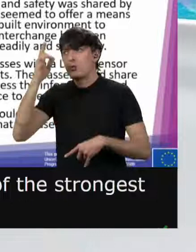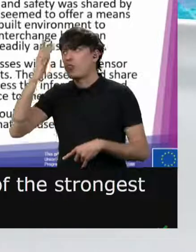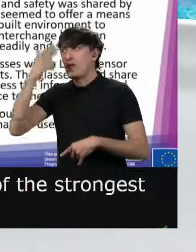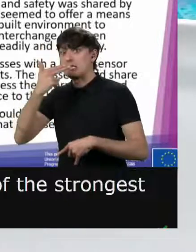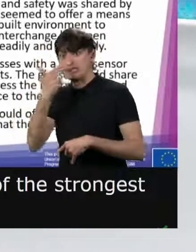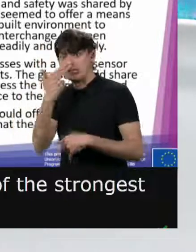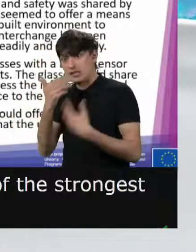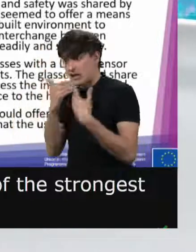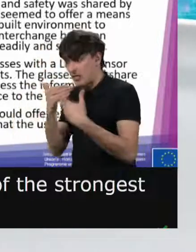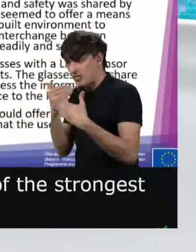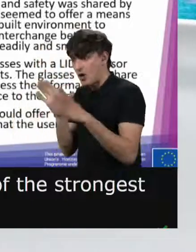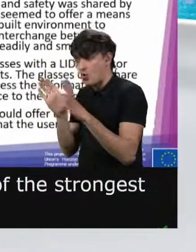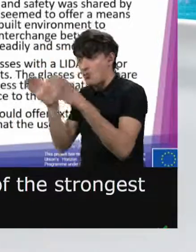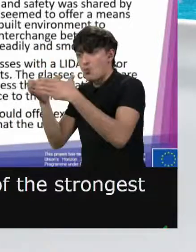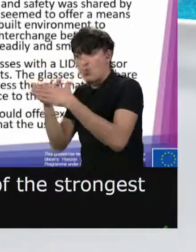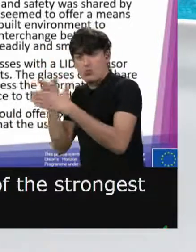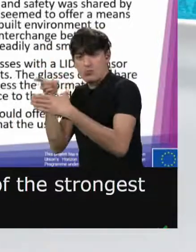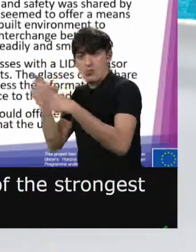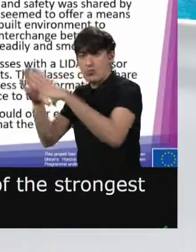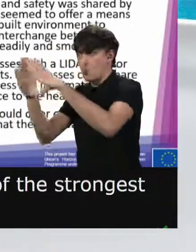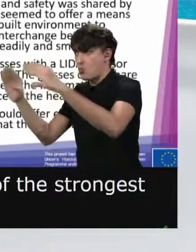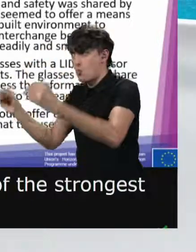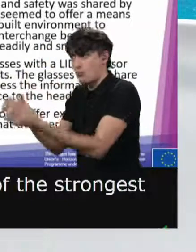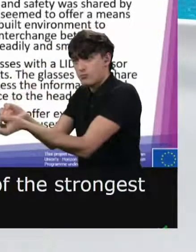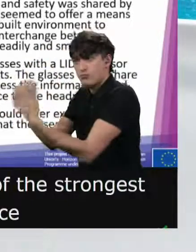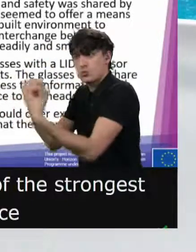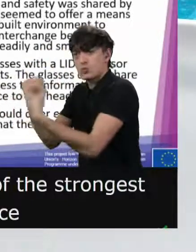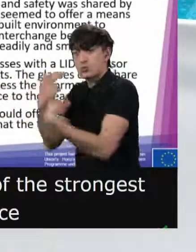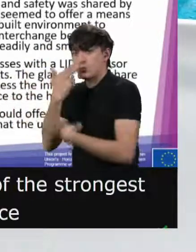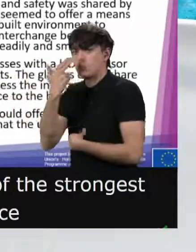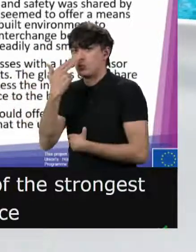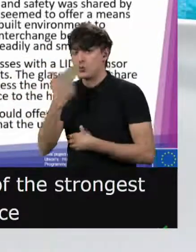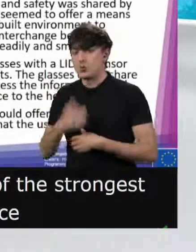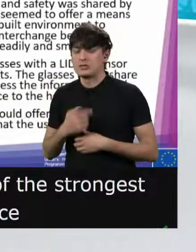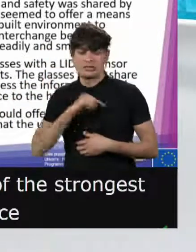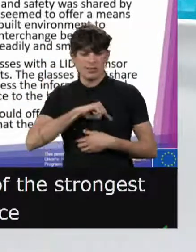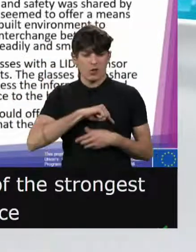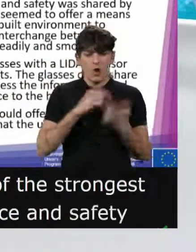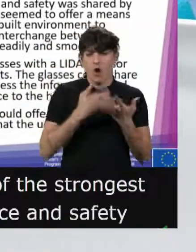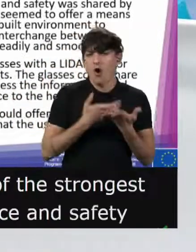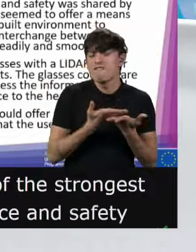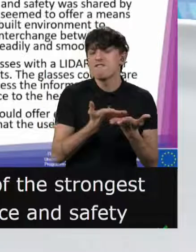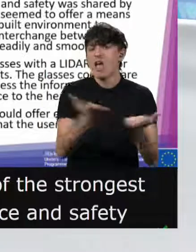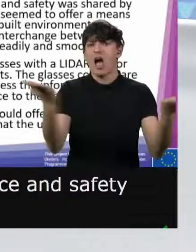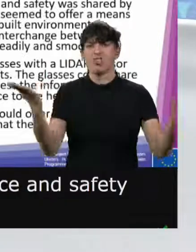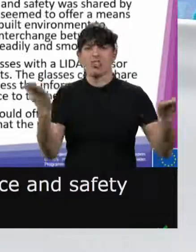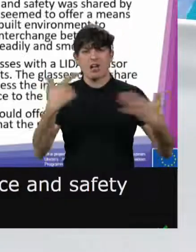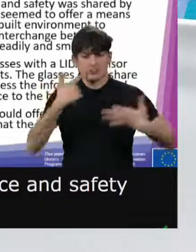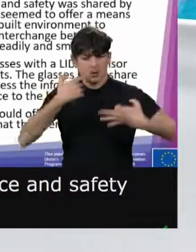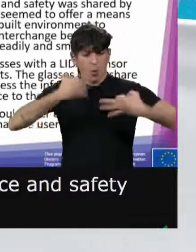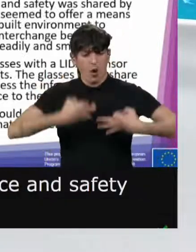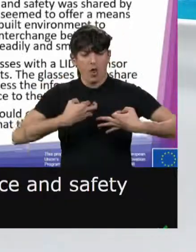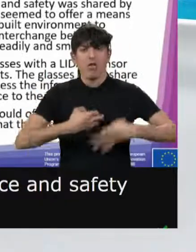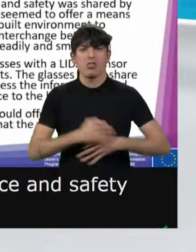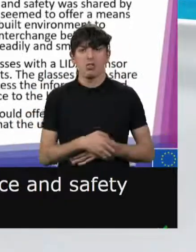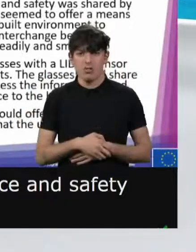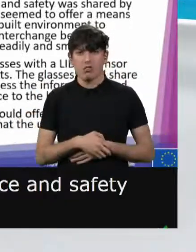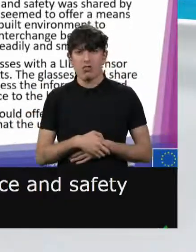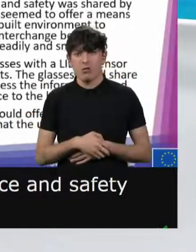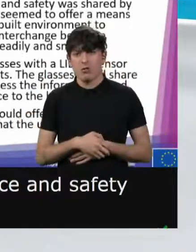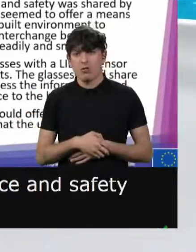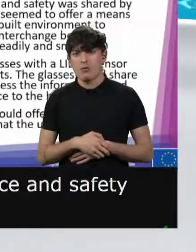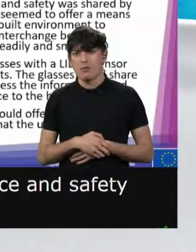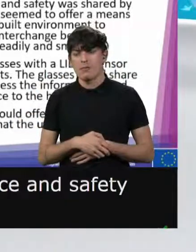of confidence and safety were shared by many, as this technology seemed to offer a means